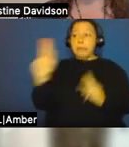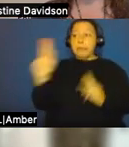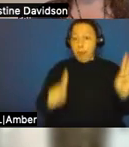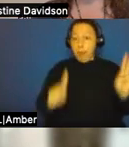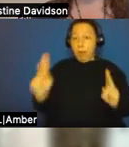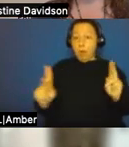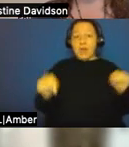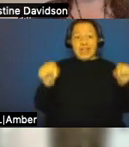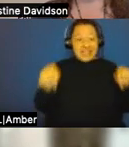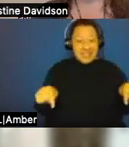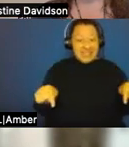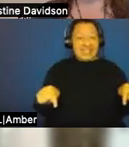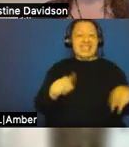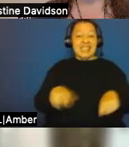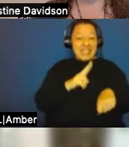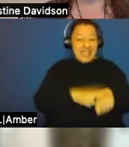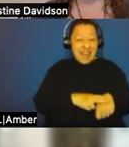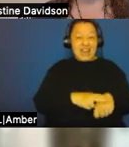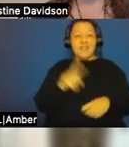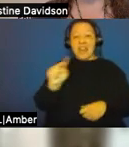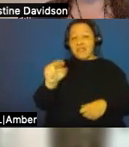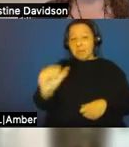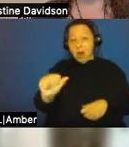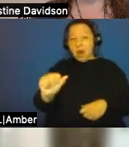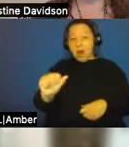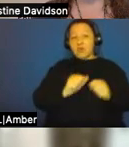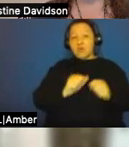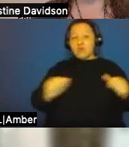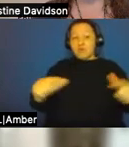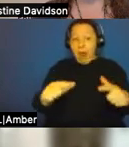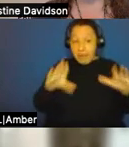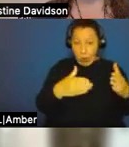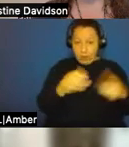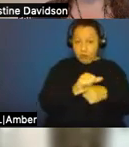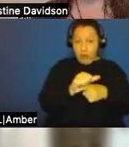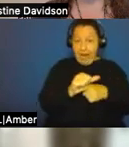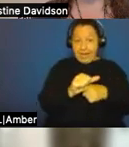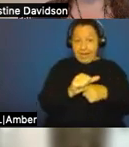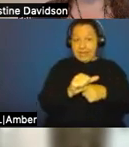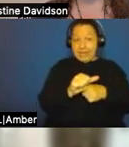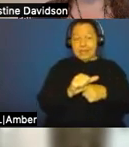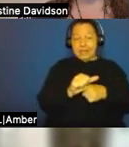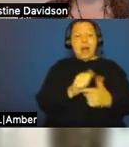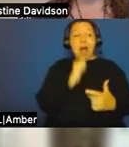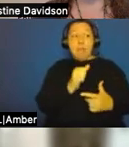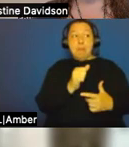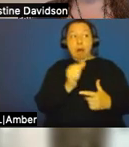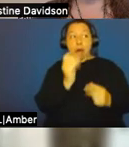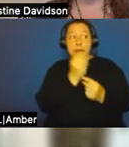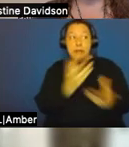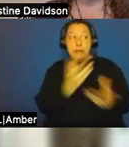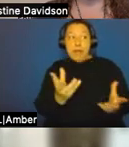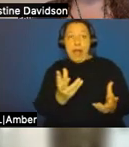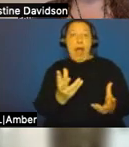Native tribal focused training. So it's not said to make anybody upset or cause